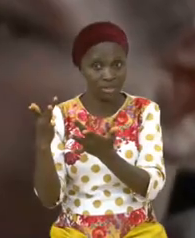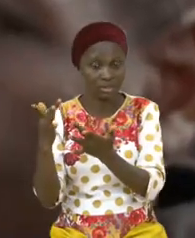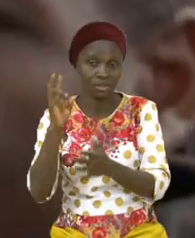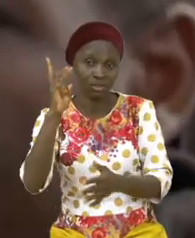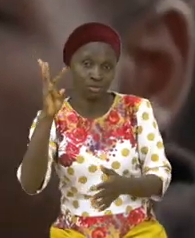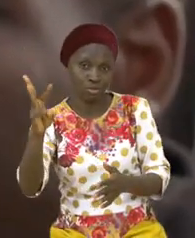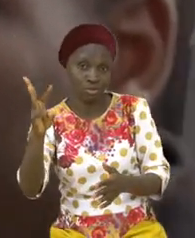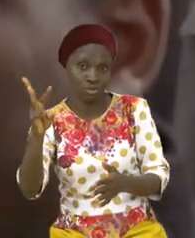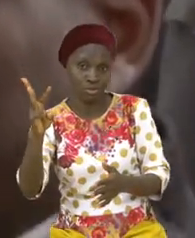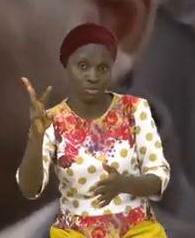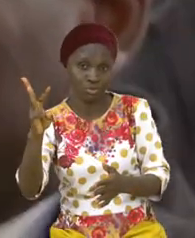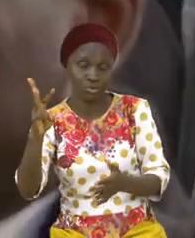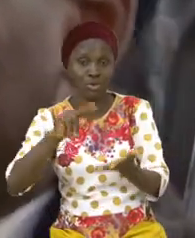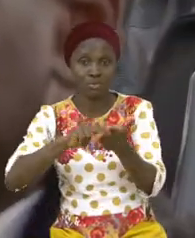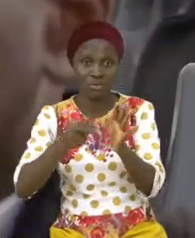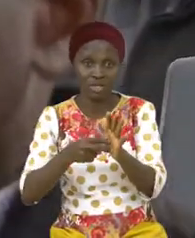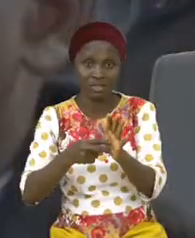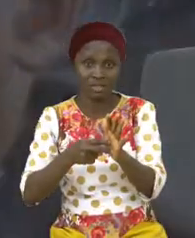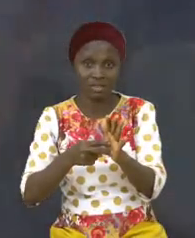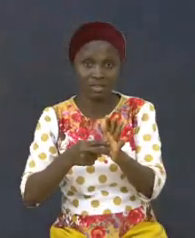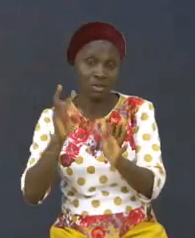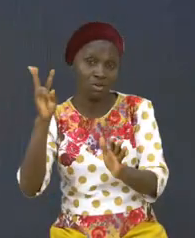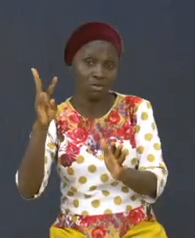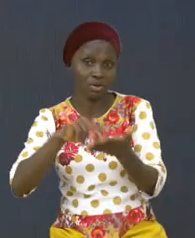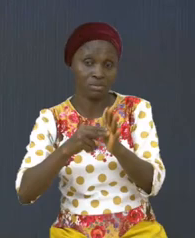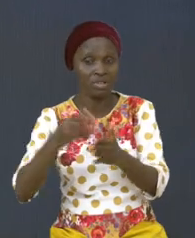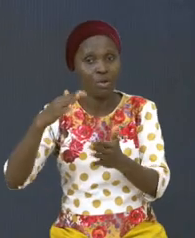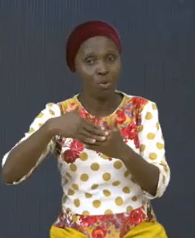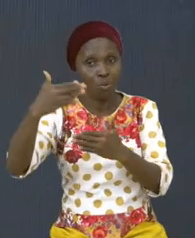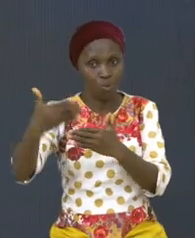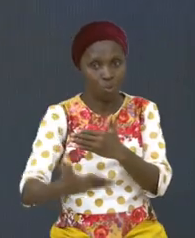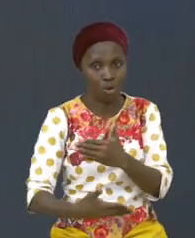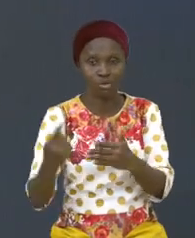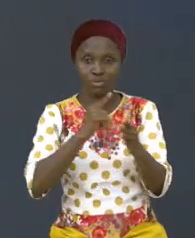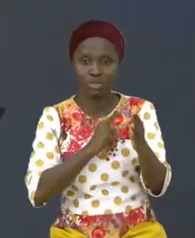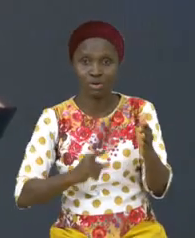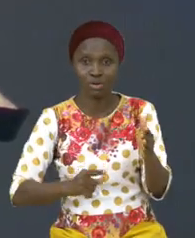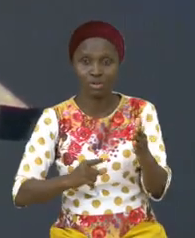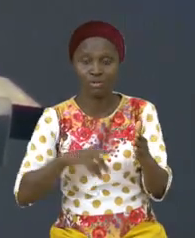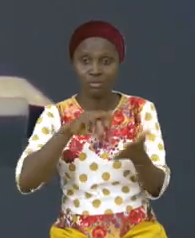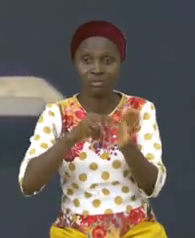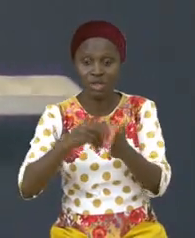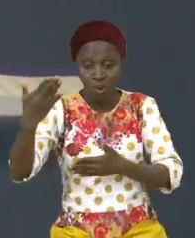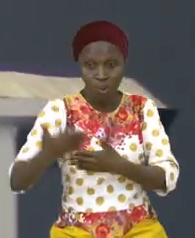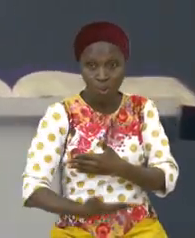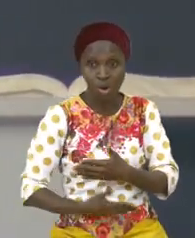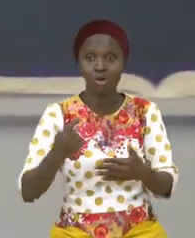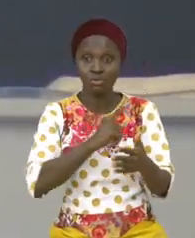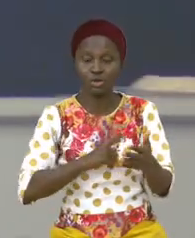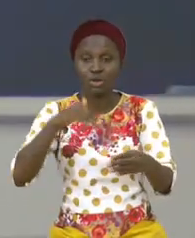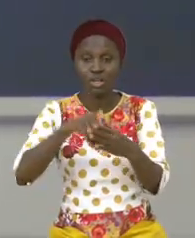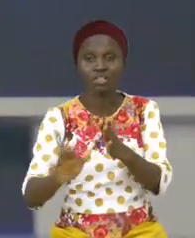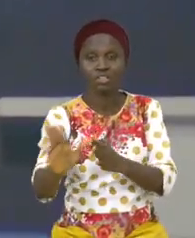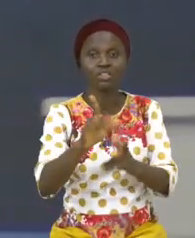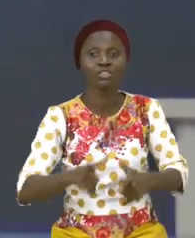there, it means welcome the Lord in your life. Welcome the